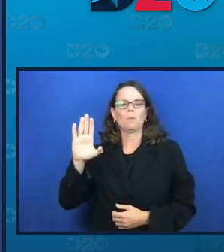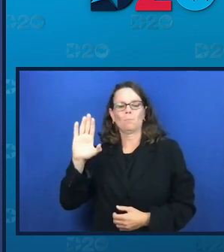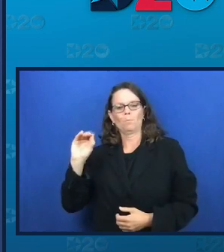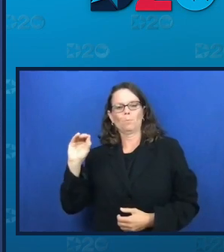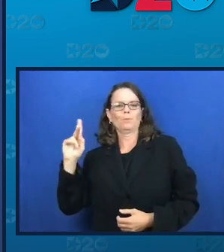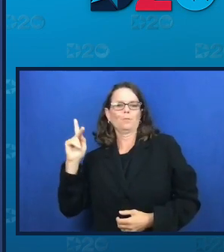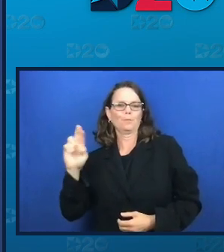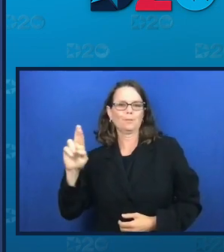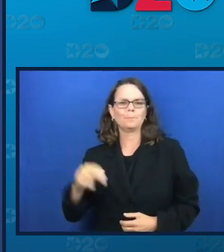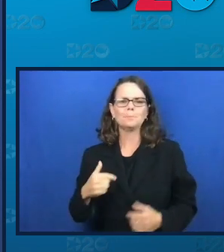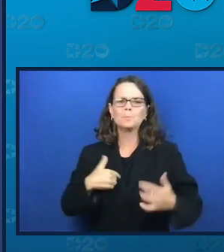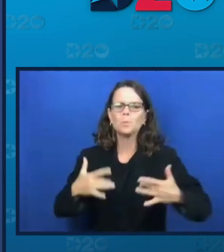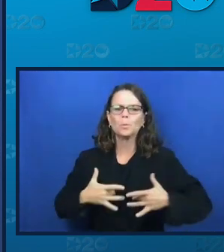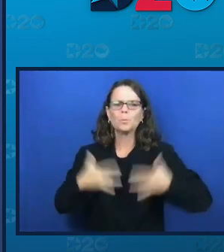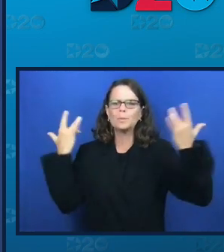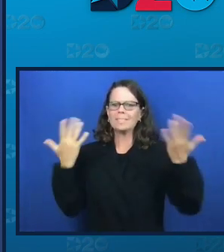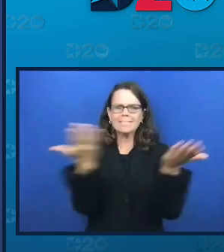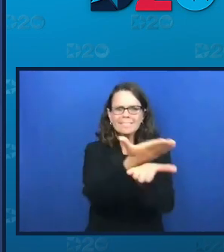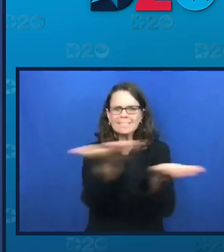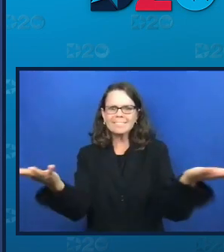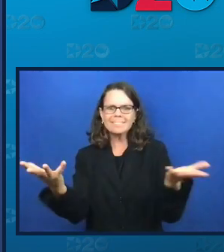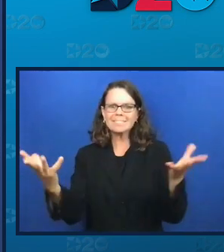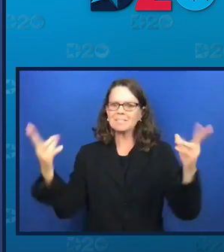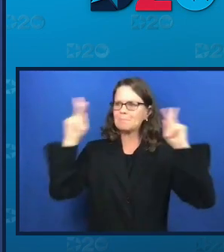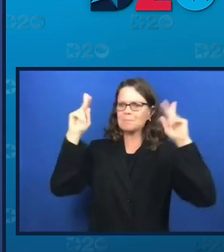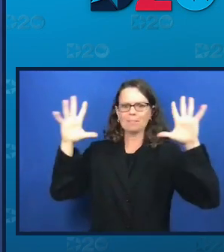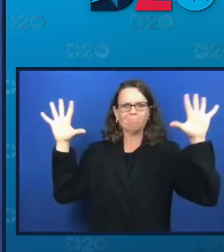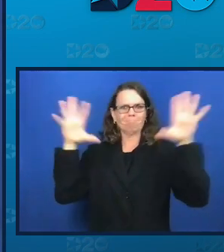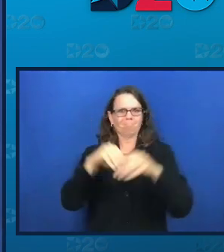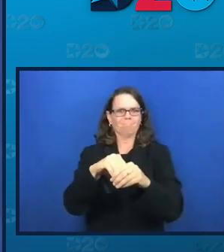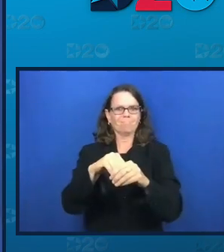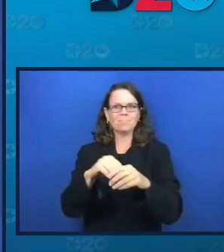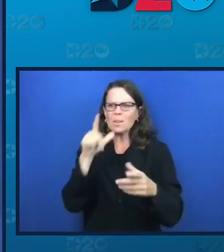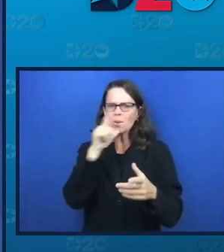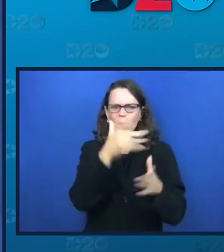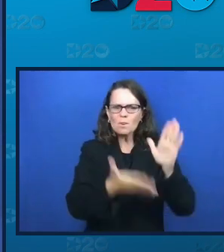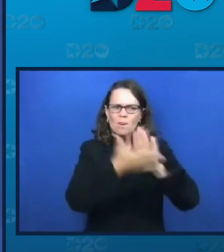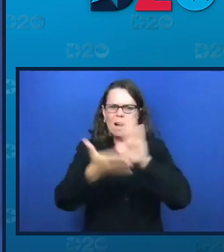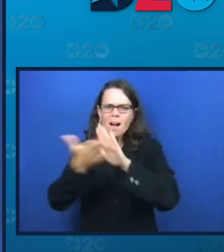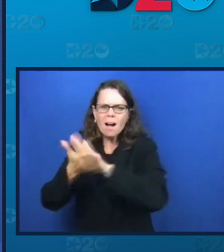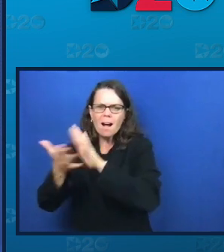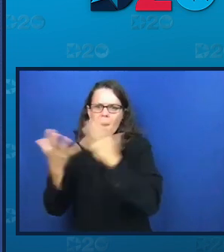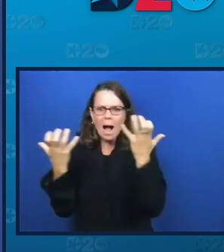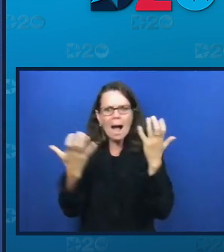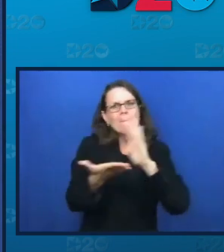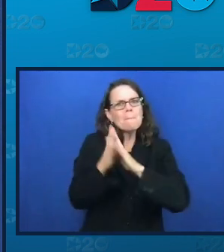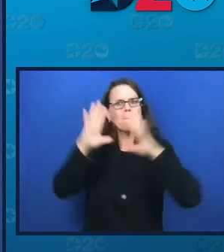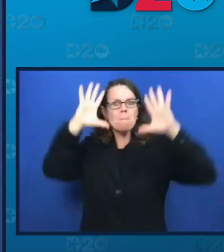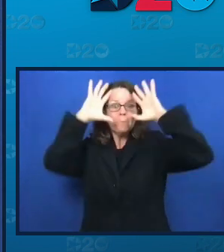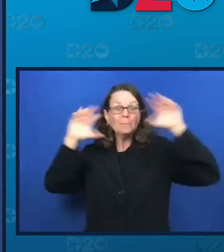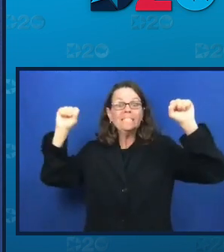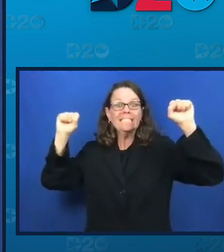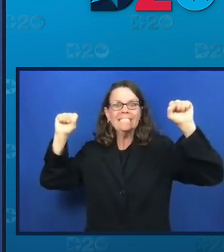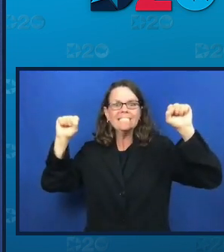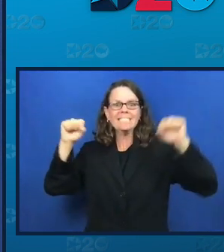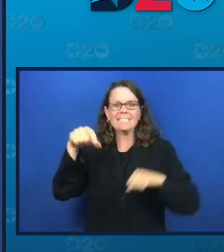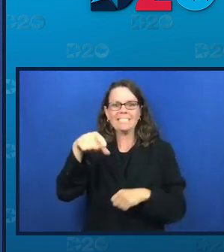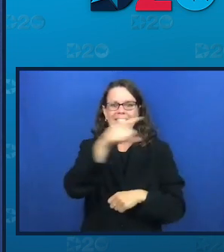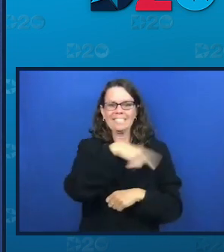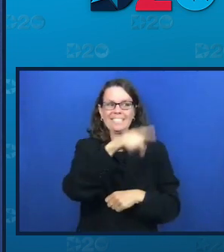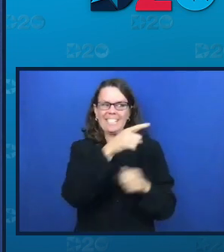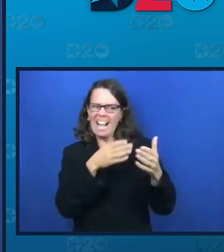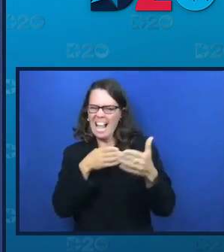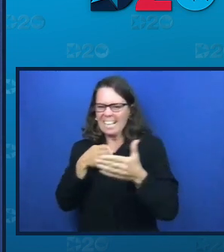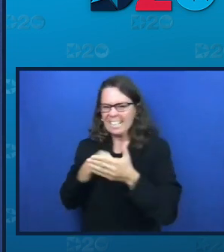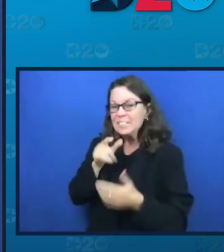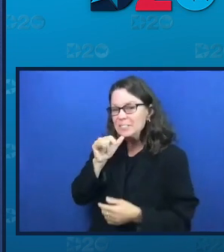the 2020 Democratic primary against Joe Biden. You could think of this sort of like Survivor on the out interviews of all the people